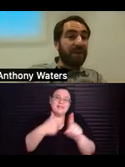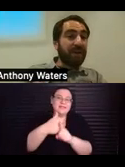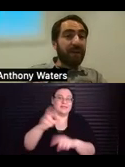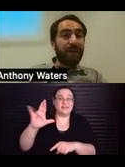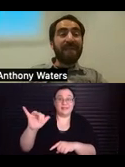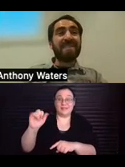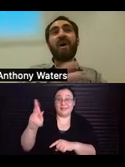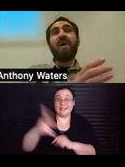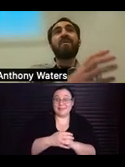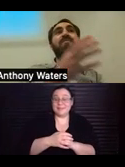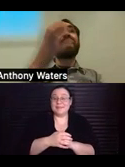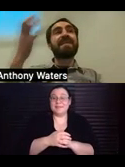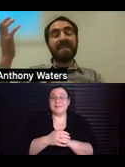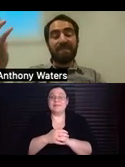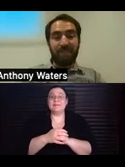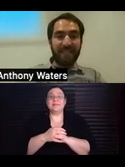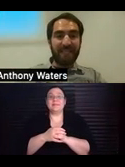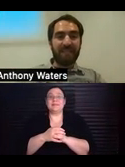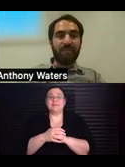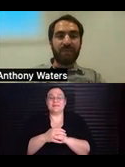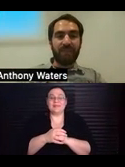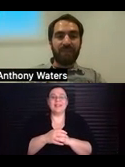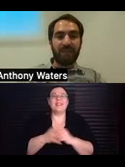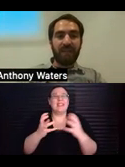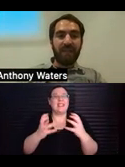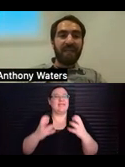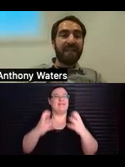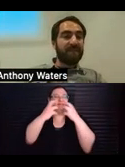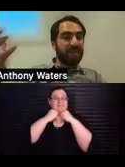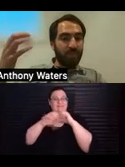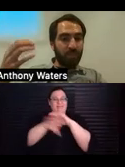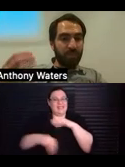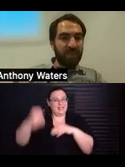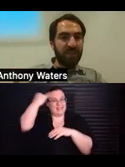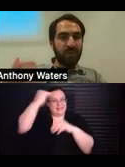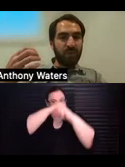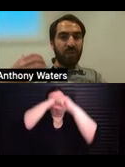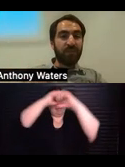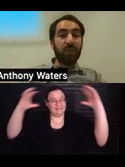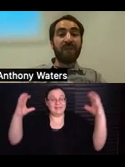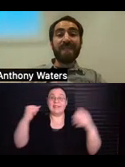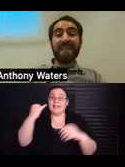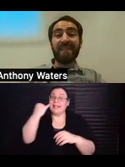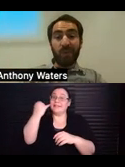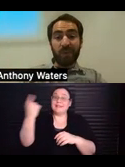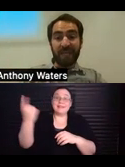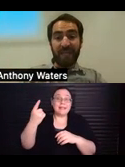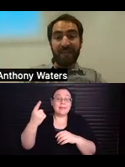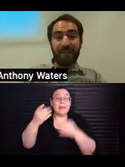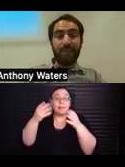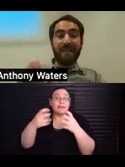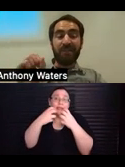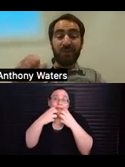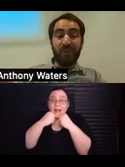So let's all embrace this basic assumption that if something your loved one did or